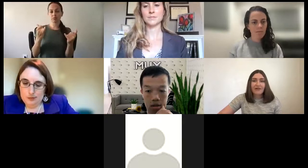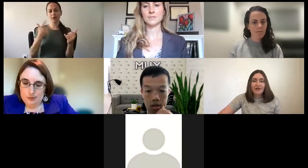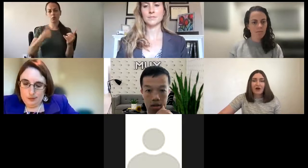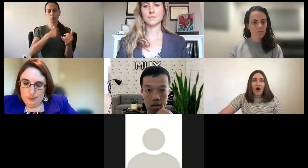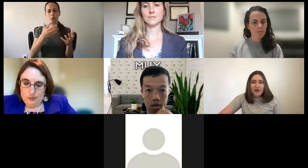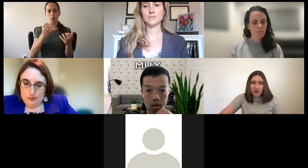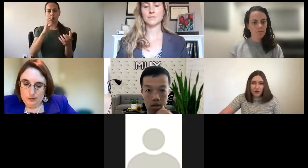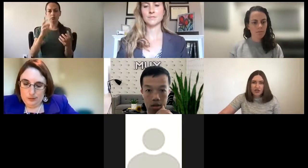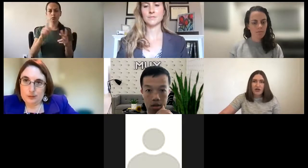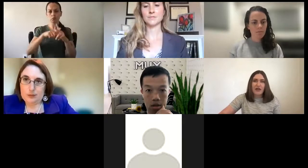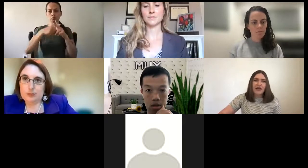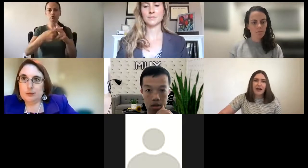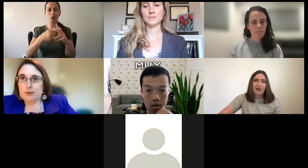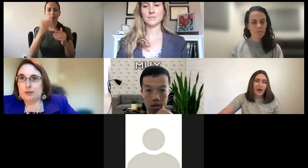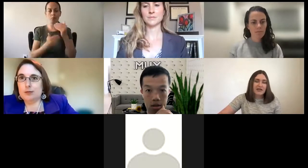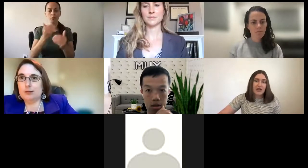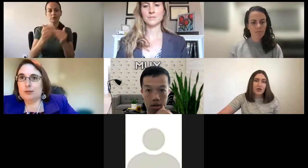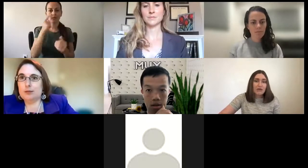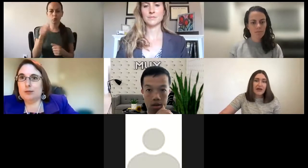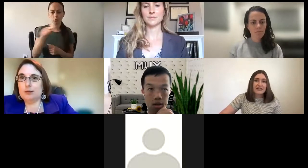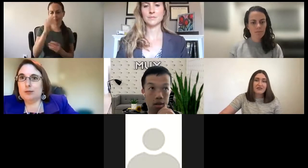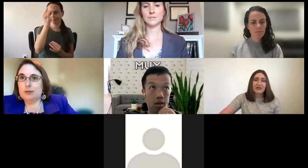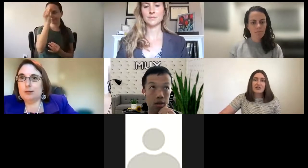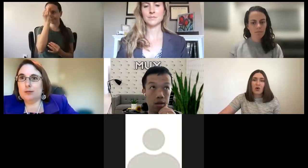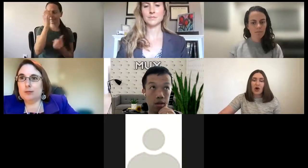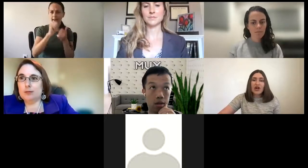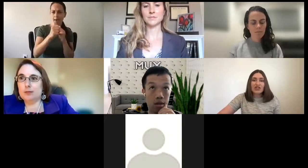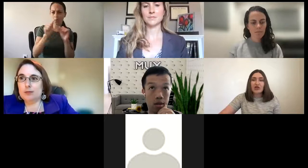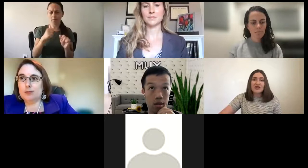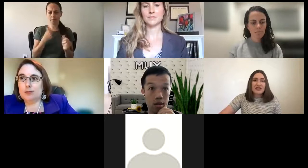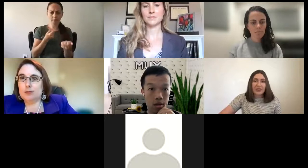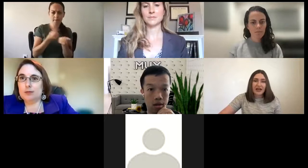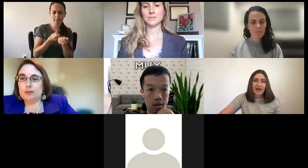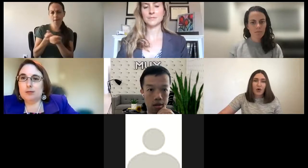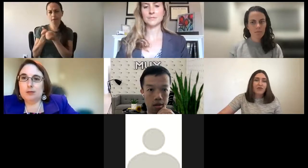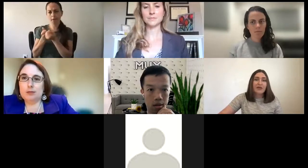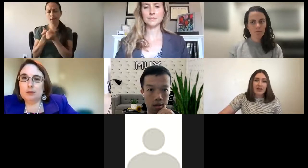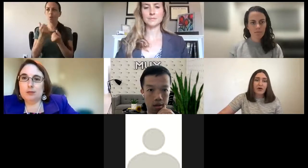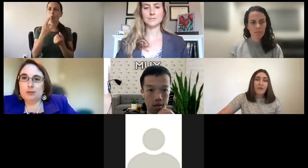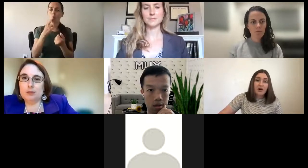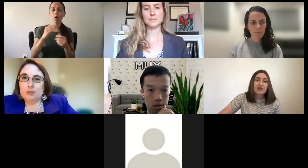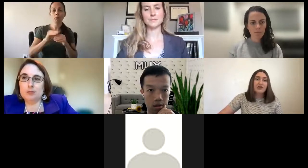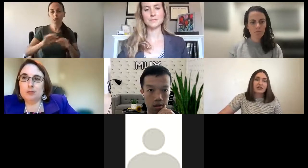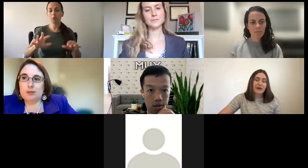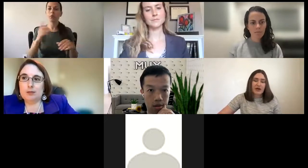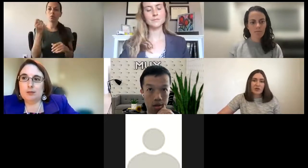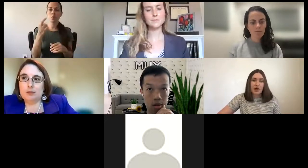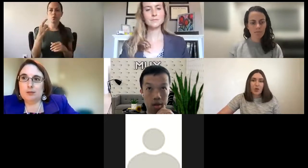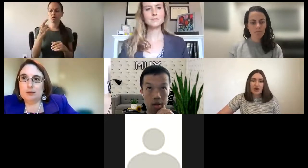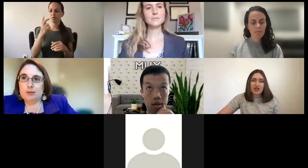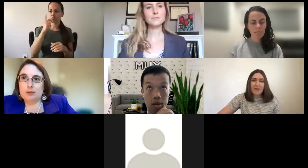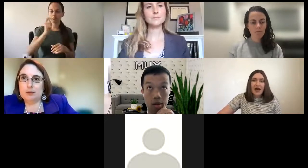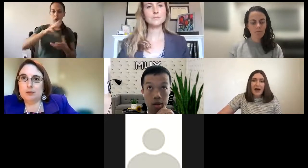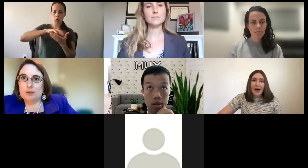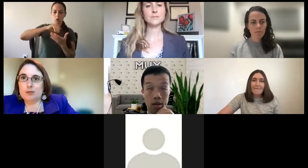off point for all of you to start thinking about the ways that you can make a difference, or to learn something that will hopefully make your personal experience with